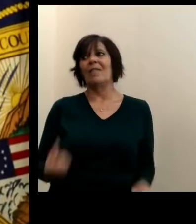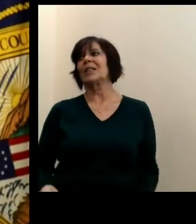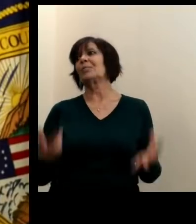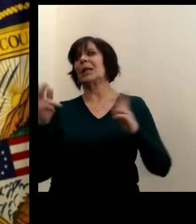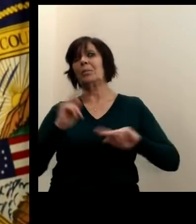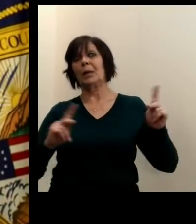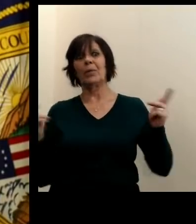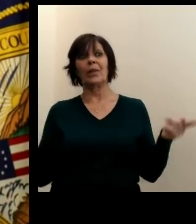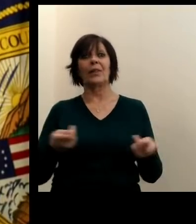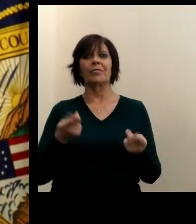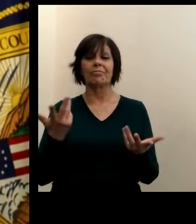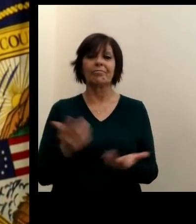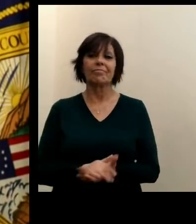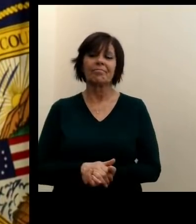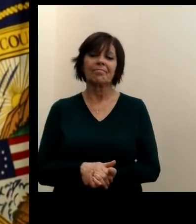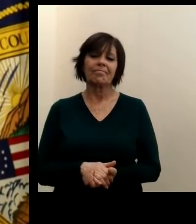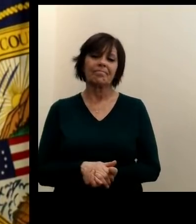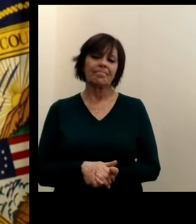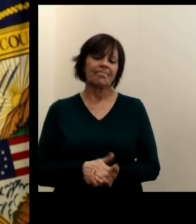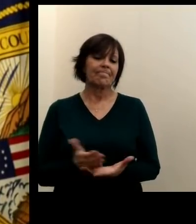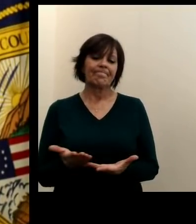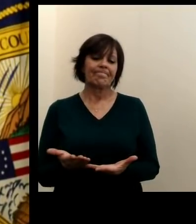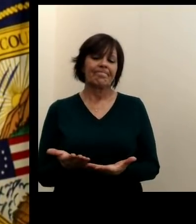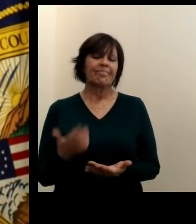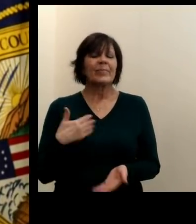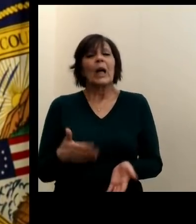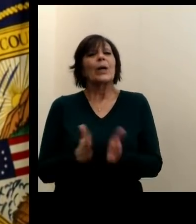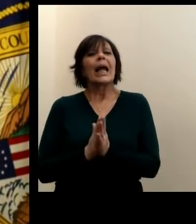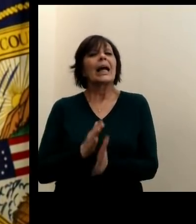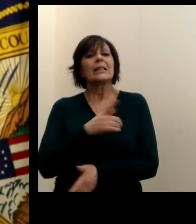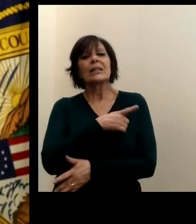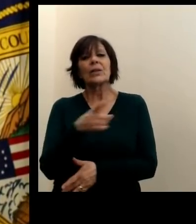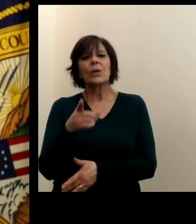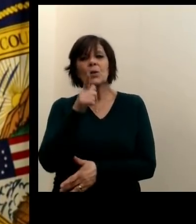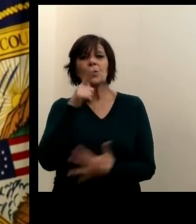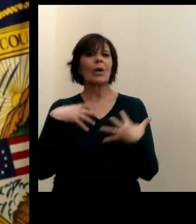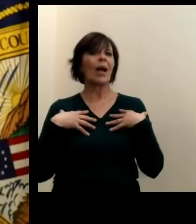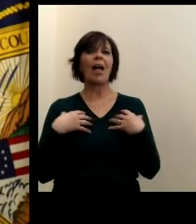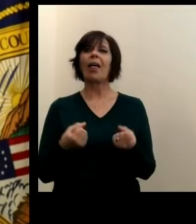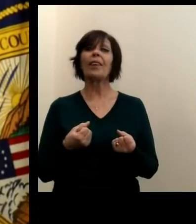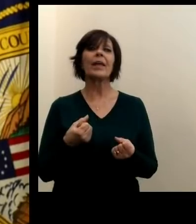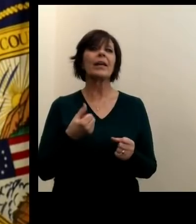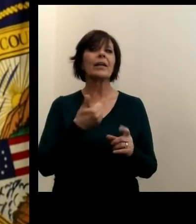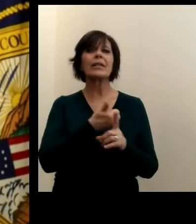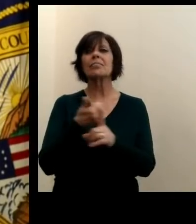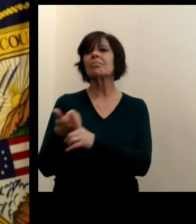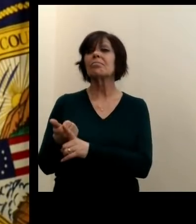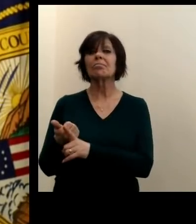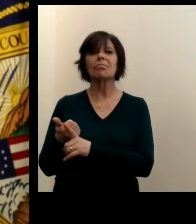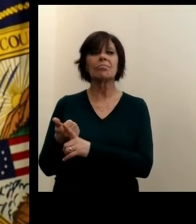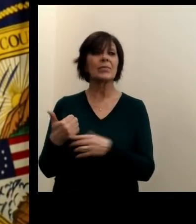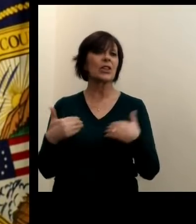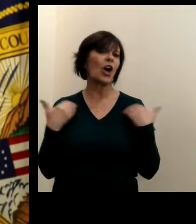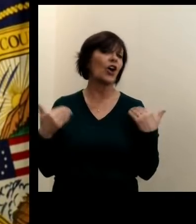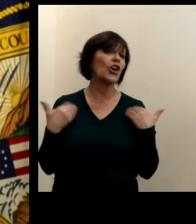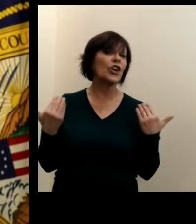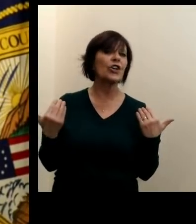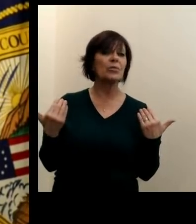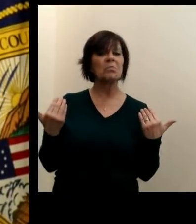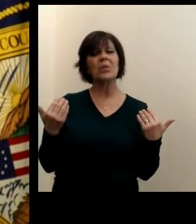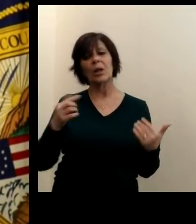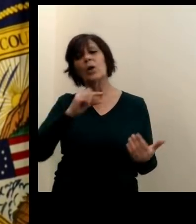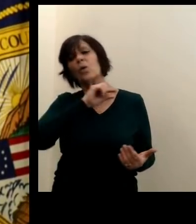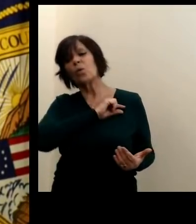in the clinic at any one time. I would ask those that are healthy, that are younger, that may